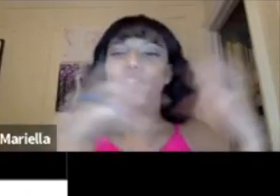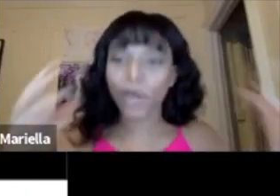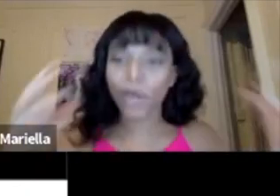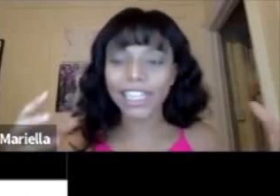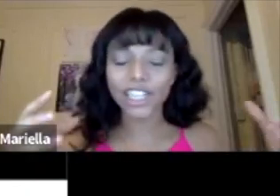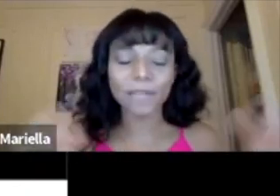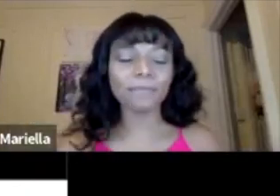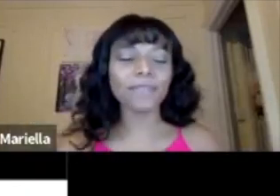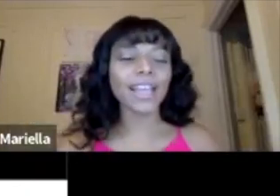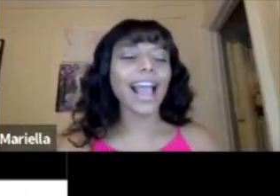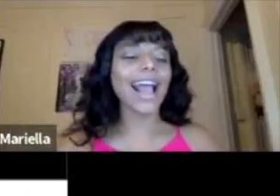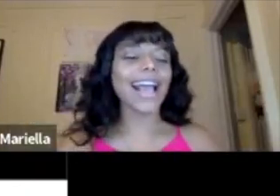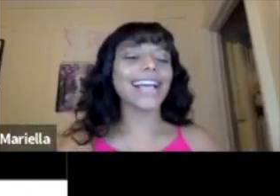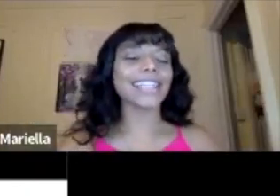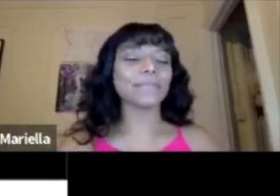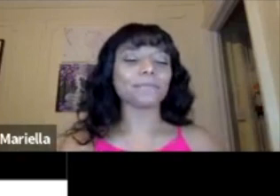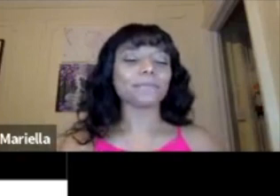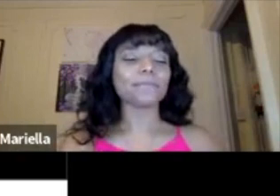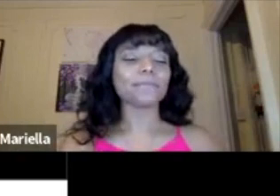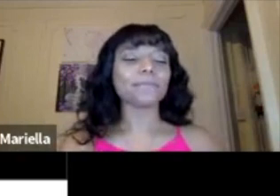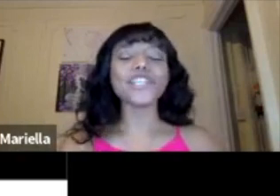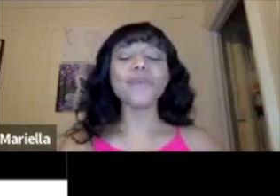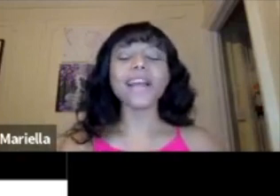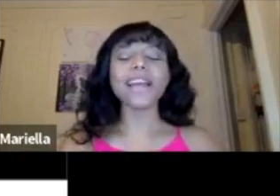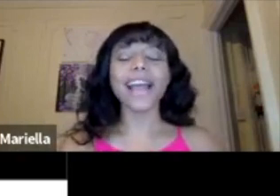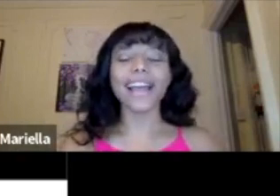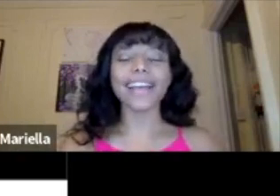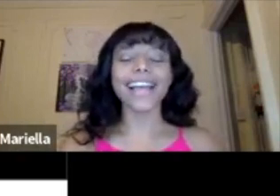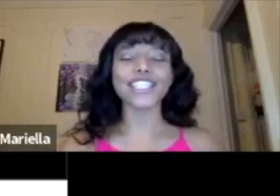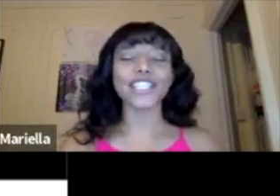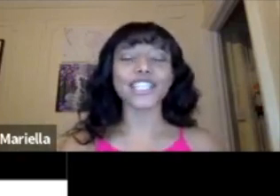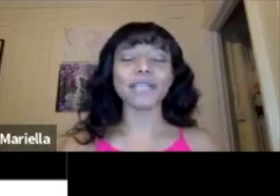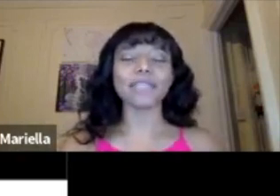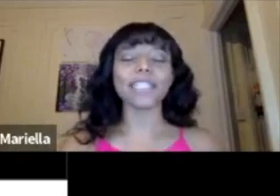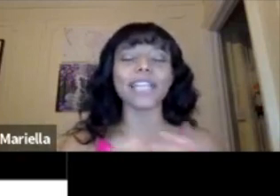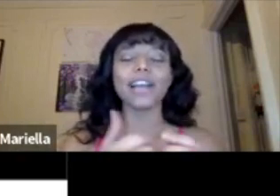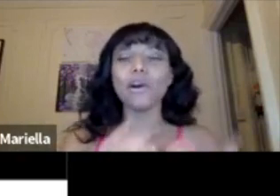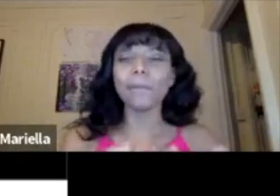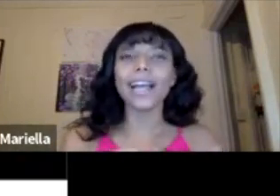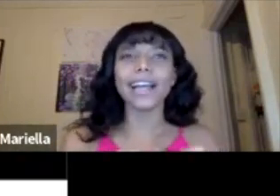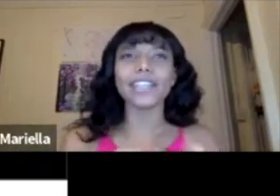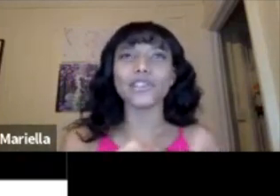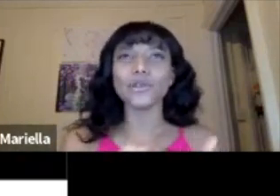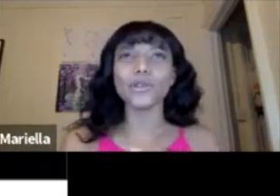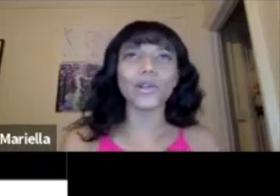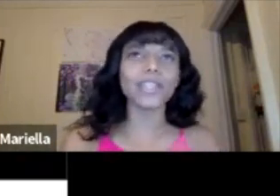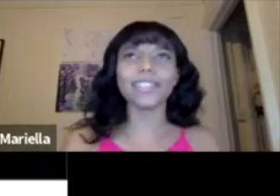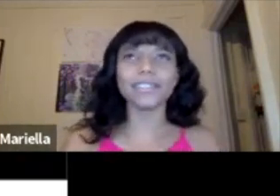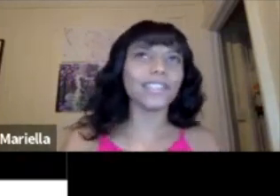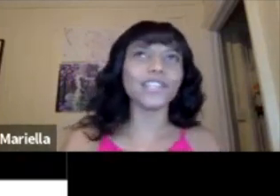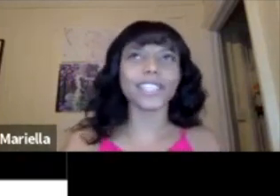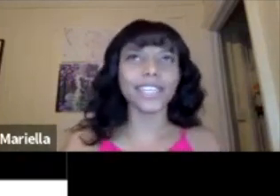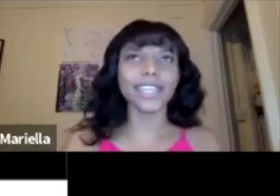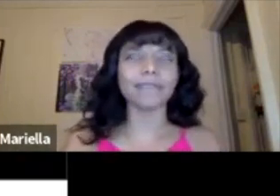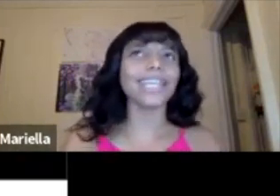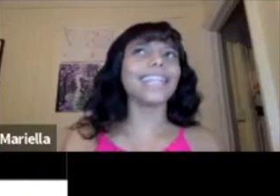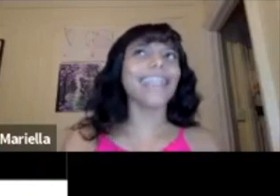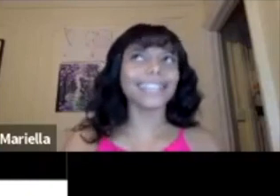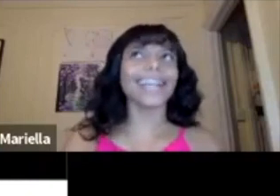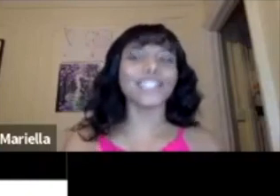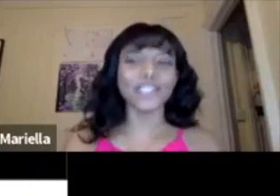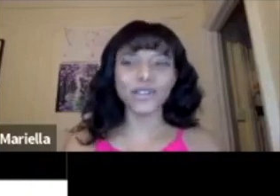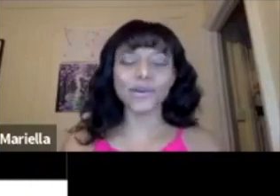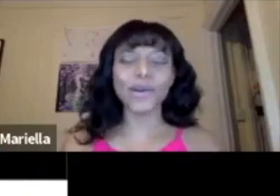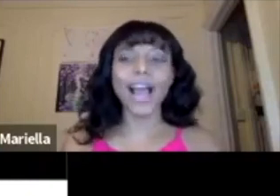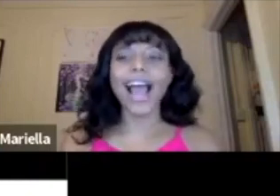something New Yorkish. And she went ahead and she was like, oh my God, you totally live in New York City. And I was like,